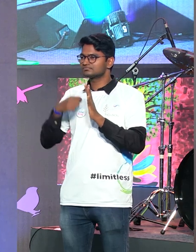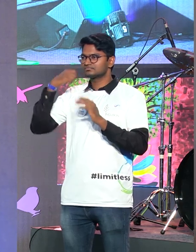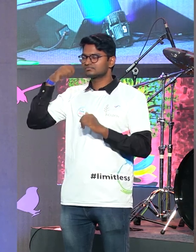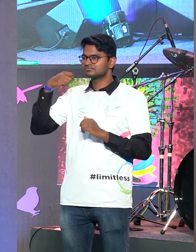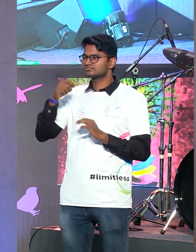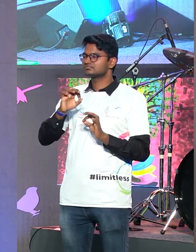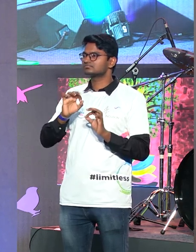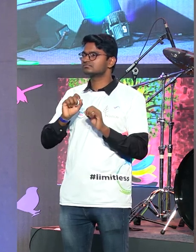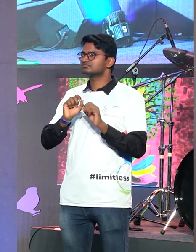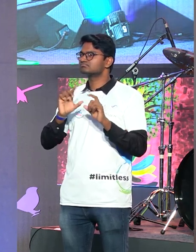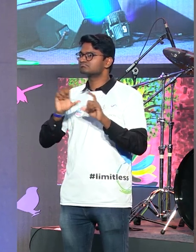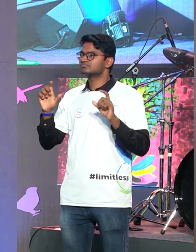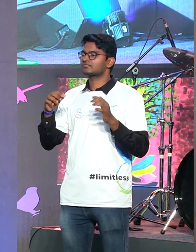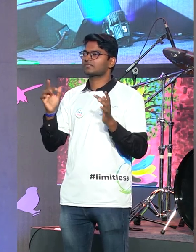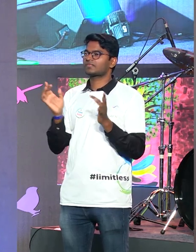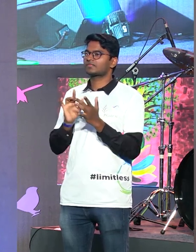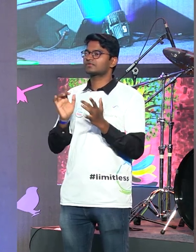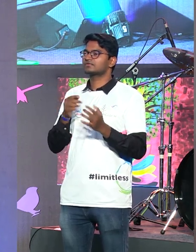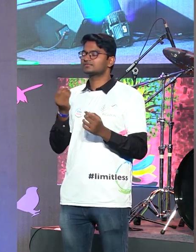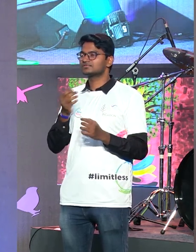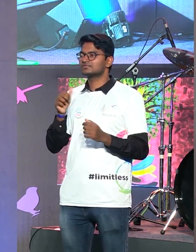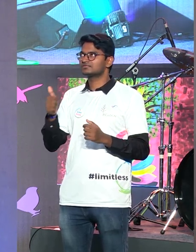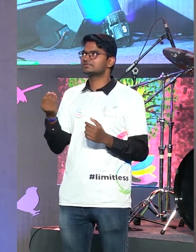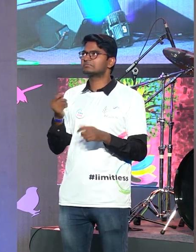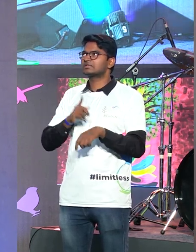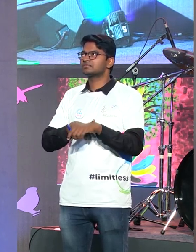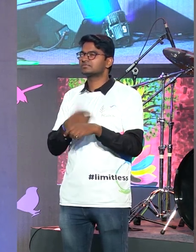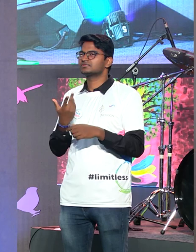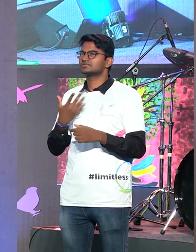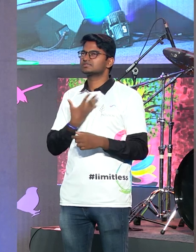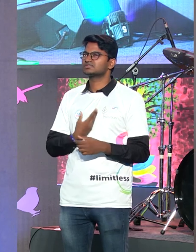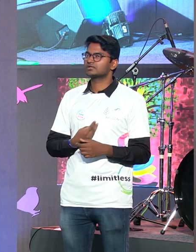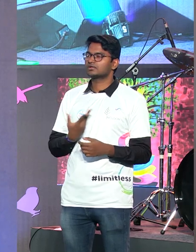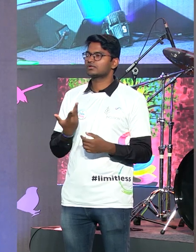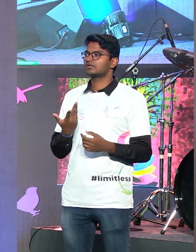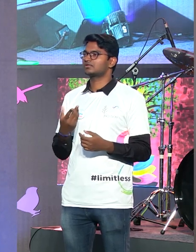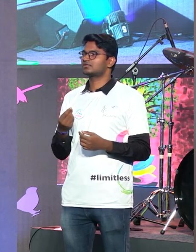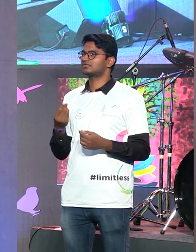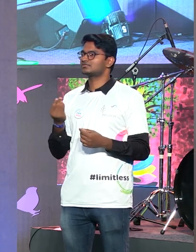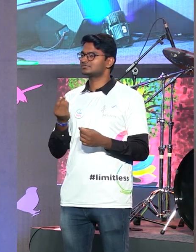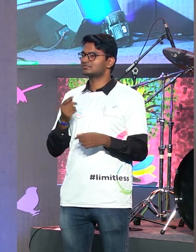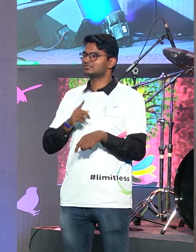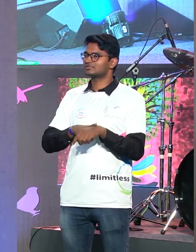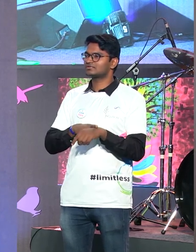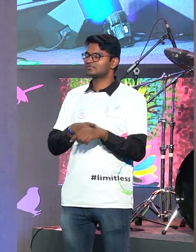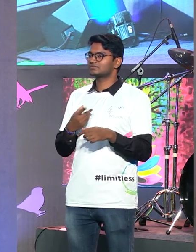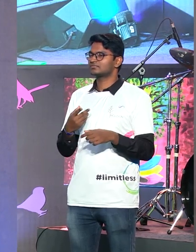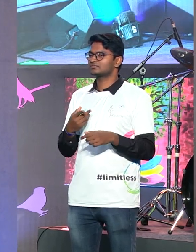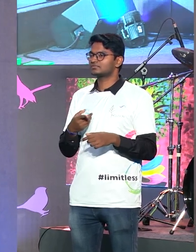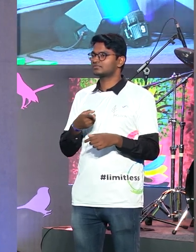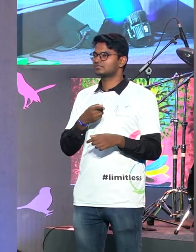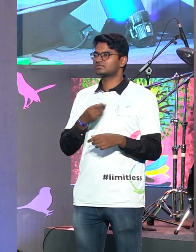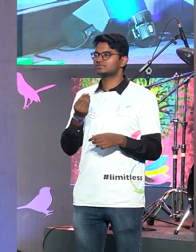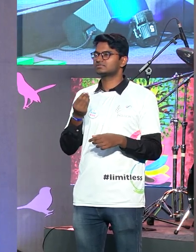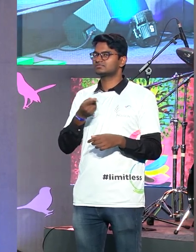the intention is good, but sometimes it's like trying to pity or trying to not show it in the right light. We wouldn't call them good